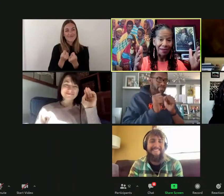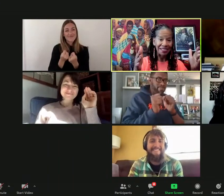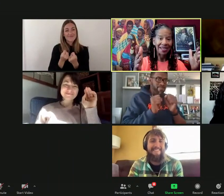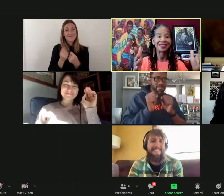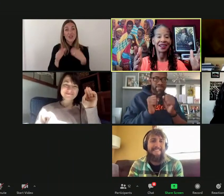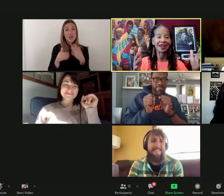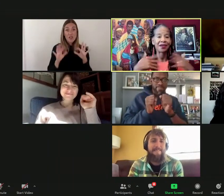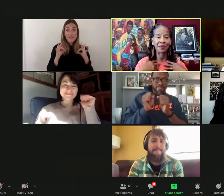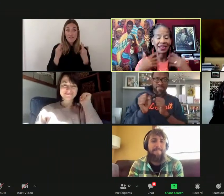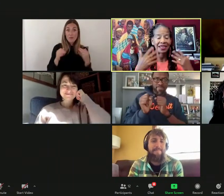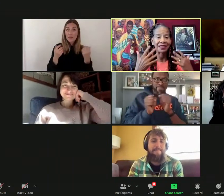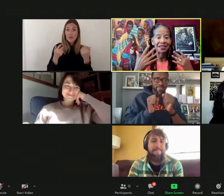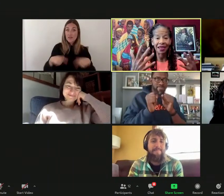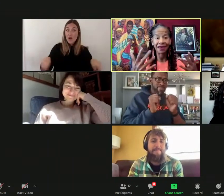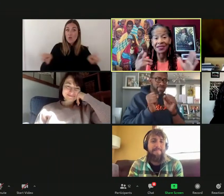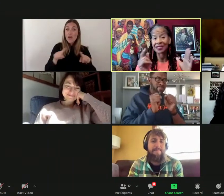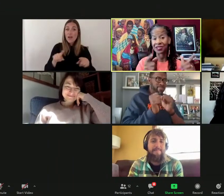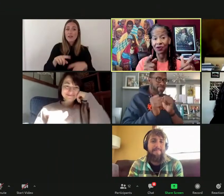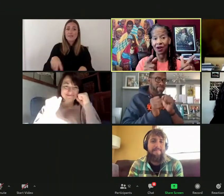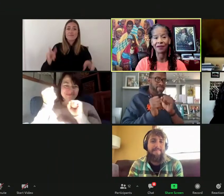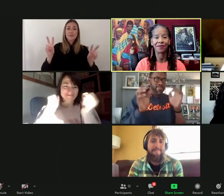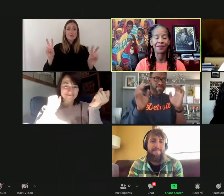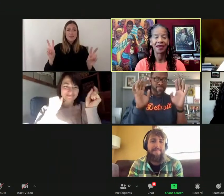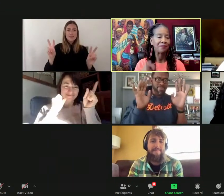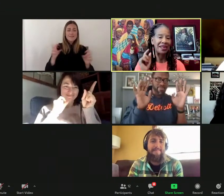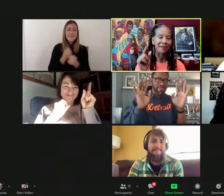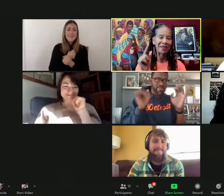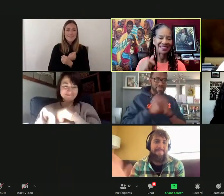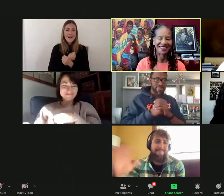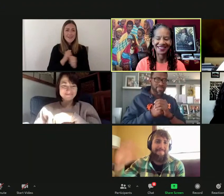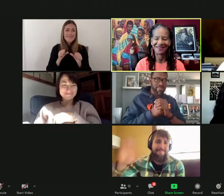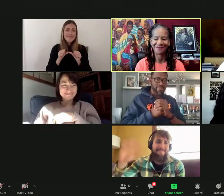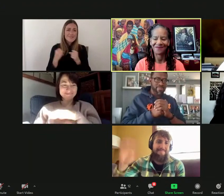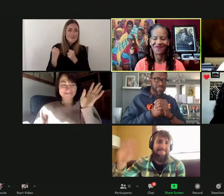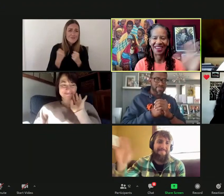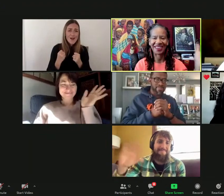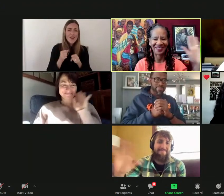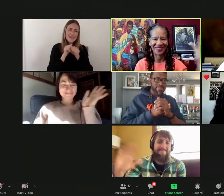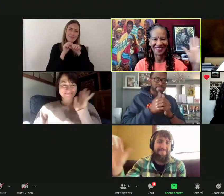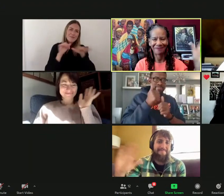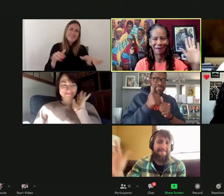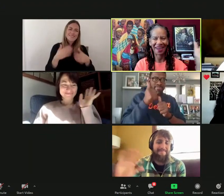our families out there, peace, love, stay strong. Many blessings. Thank you. Bye-bye.